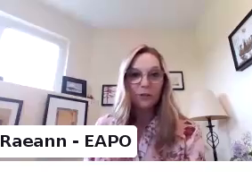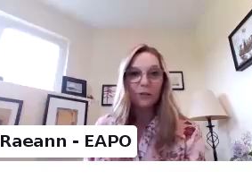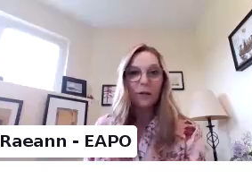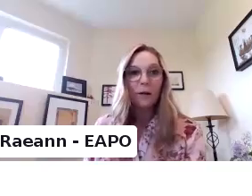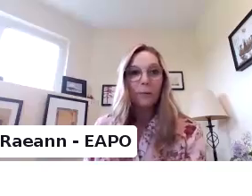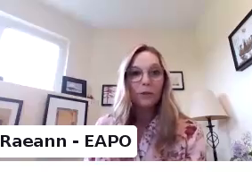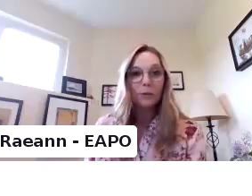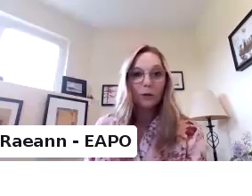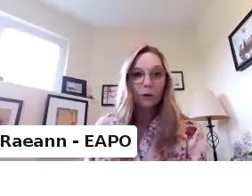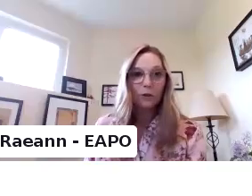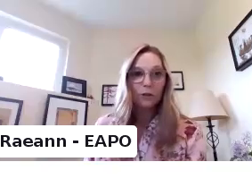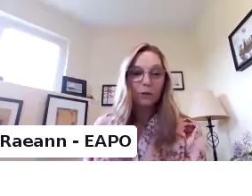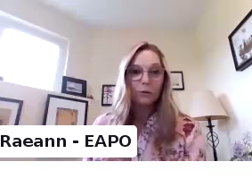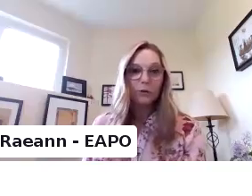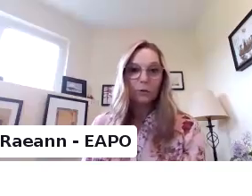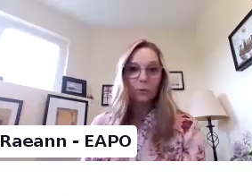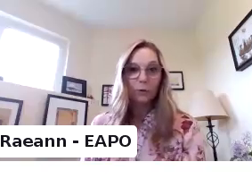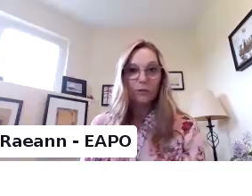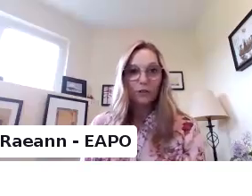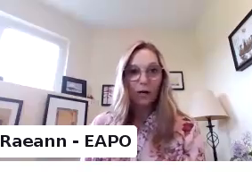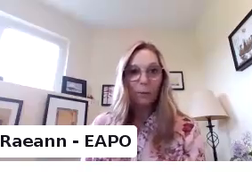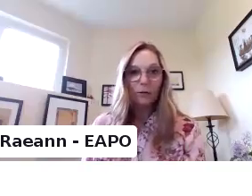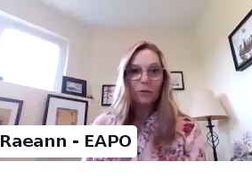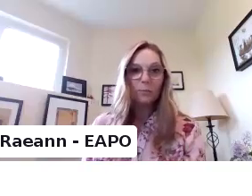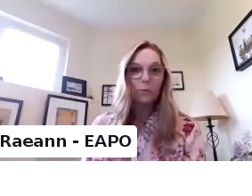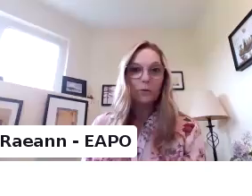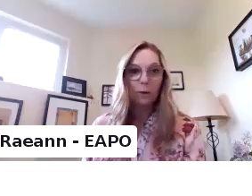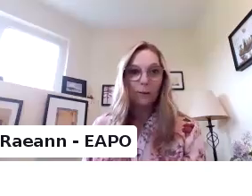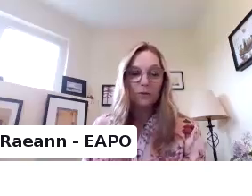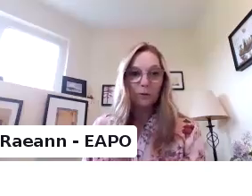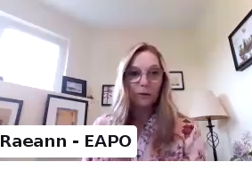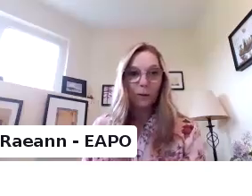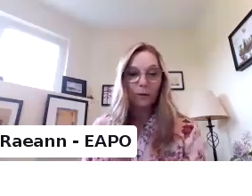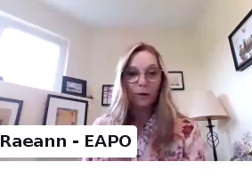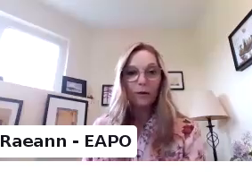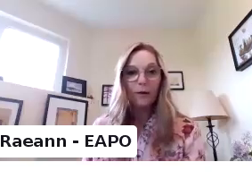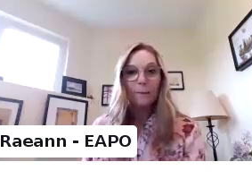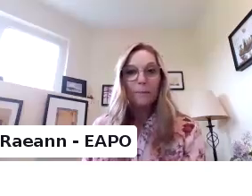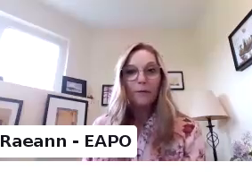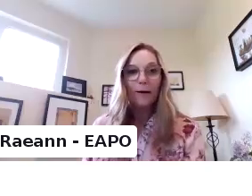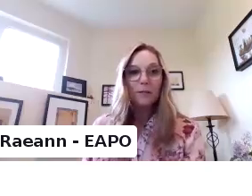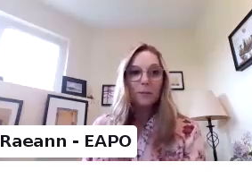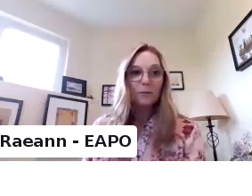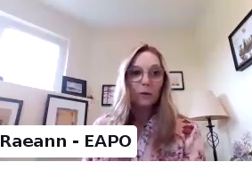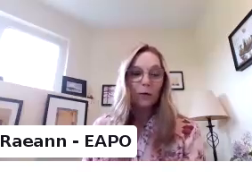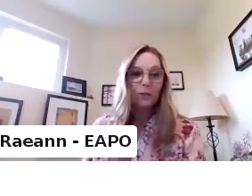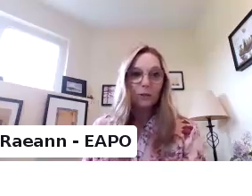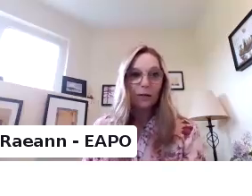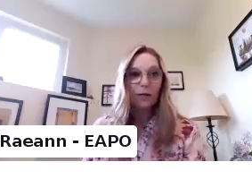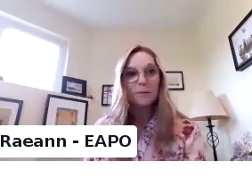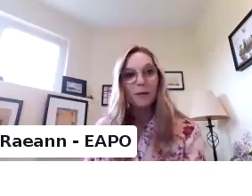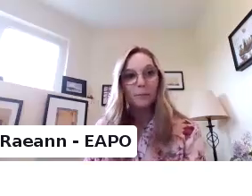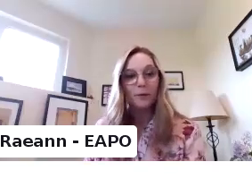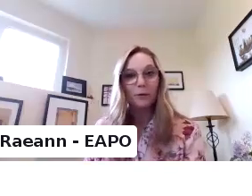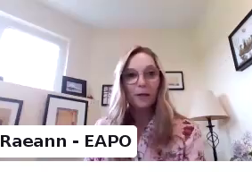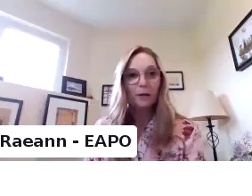the session, but we do encourage you to use the chat box to post comments during the webinar. If you have a specific question